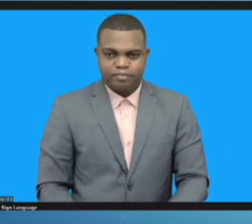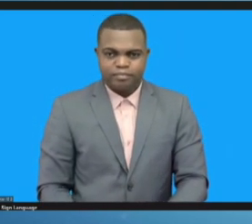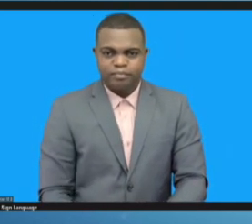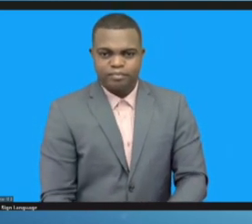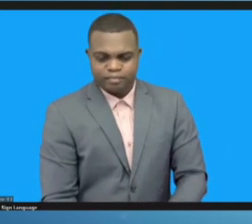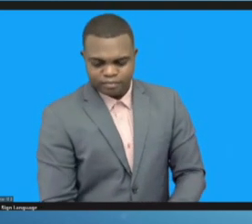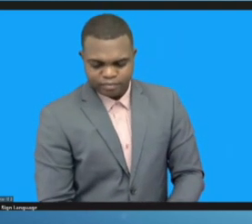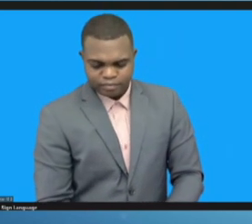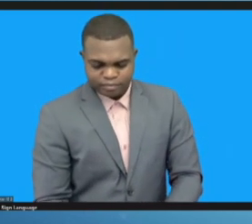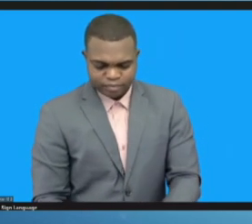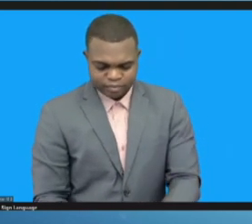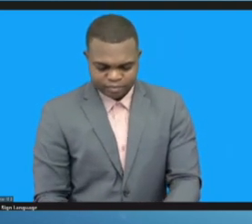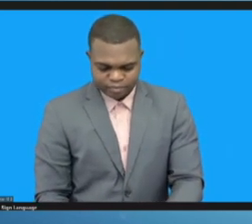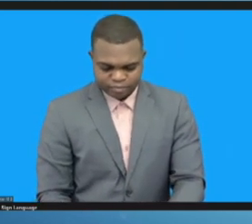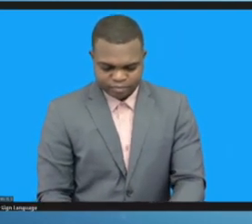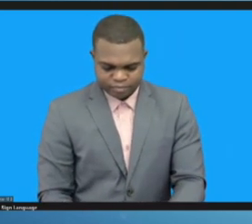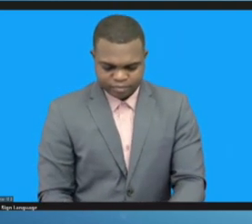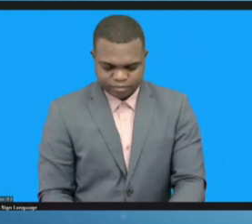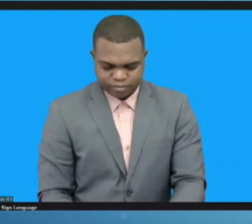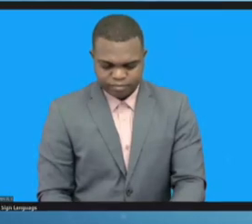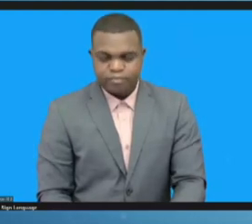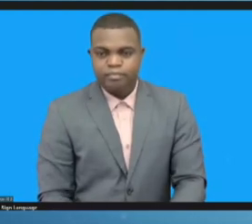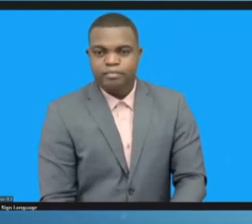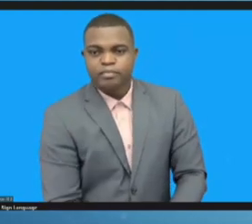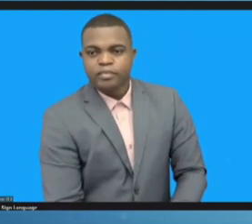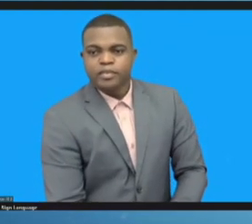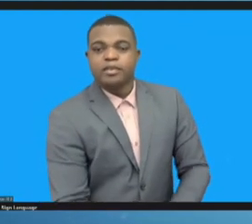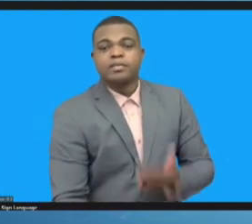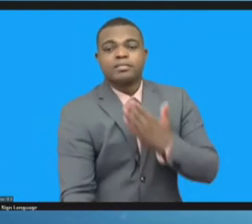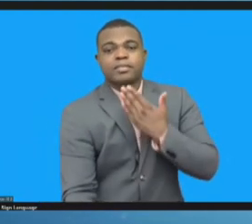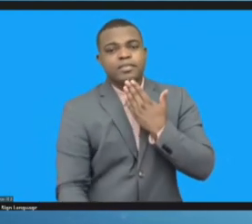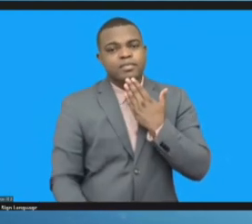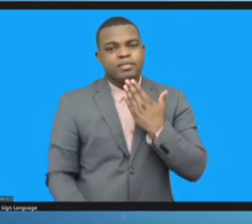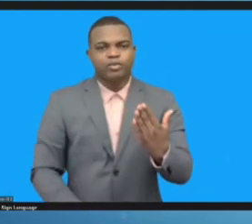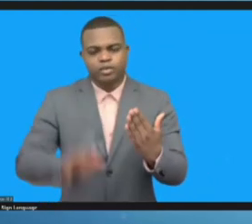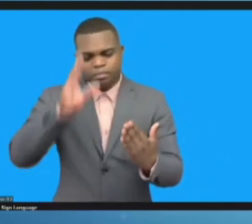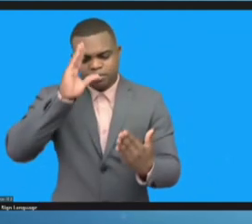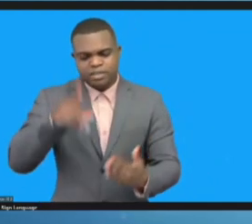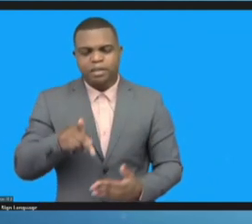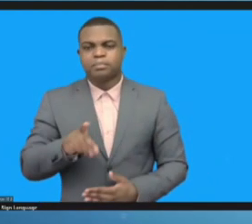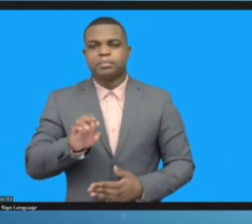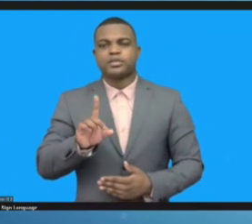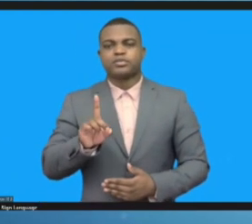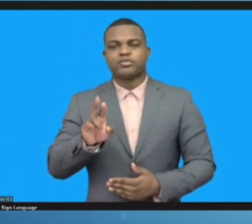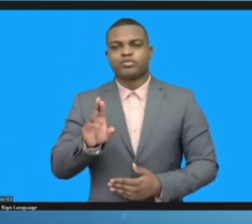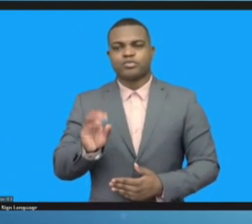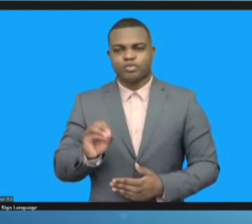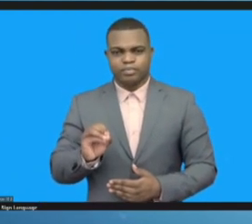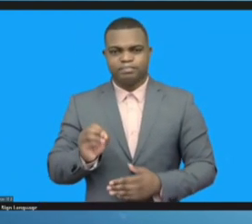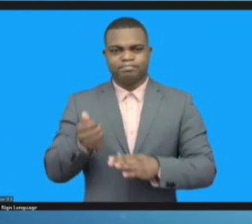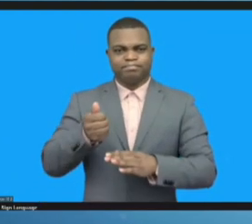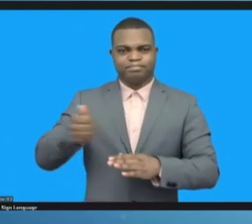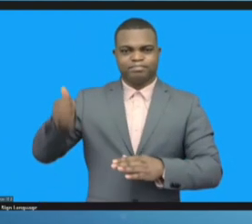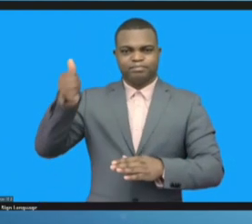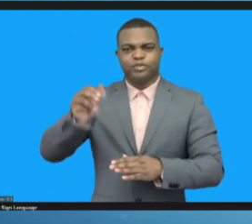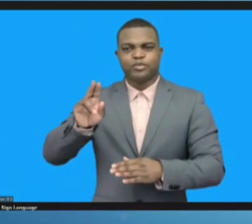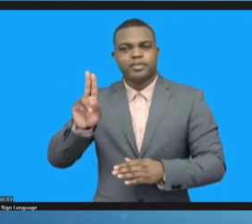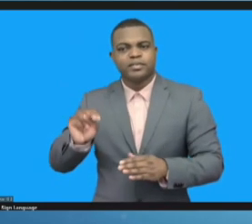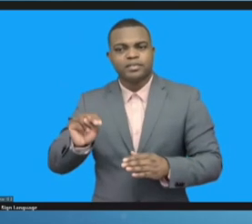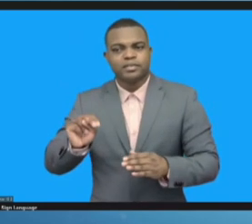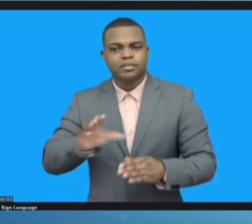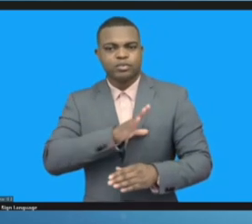the ultra-modern conference facility here in Addis Ababa. I would now like to give the floor to Mr. Lee